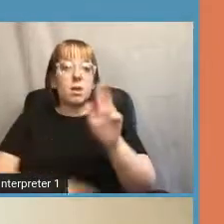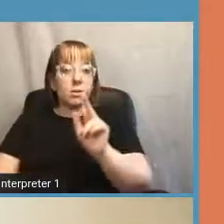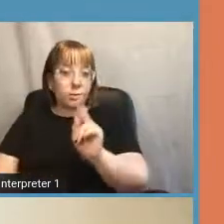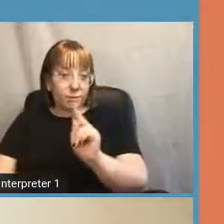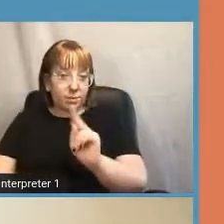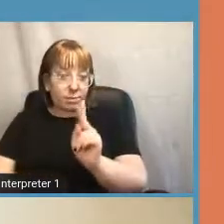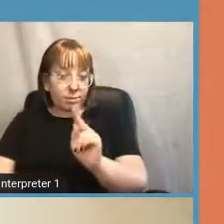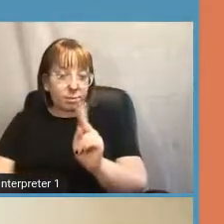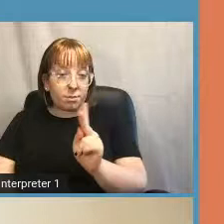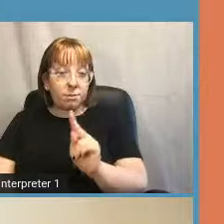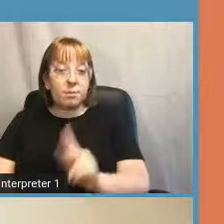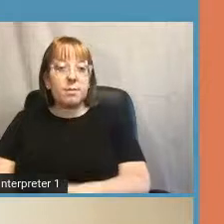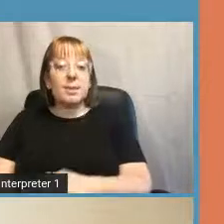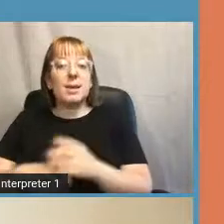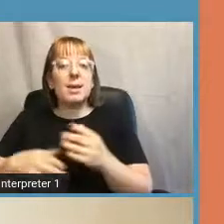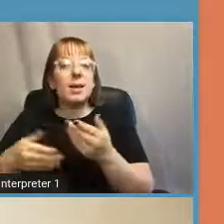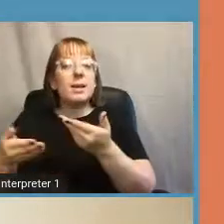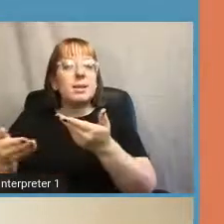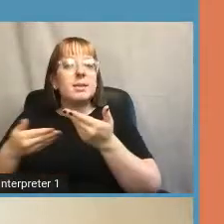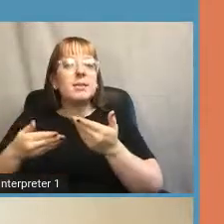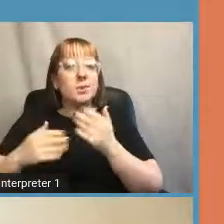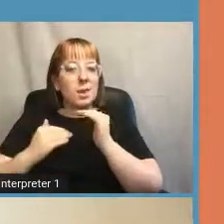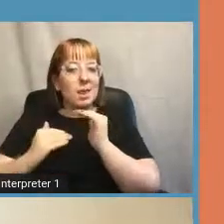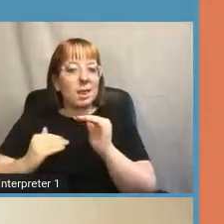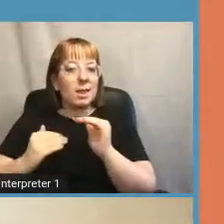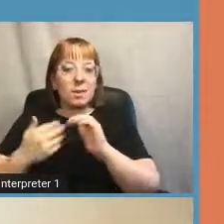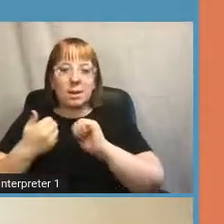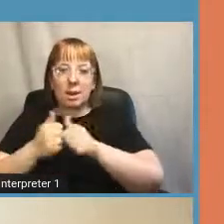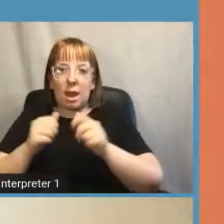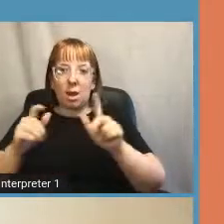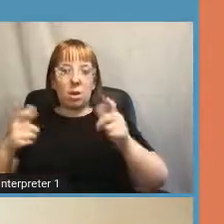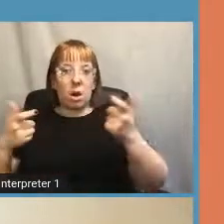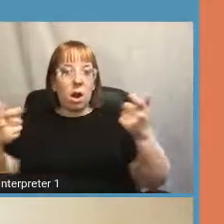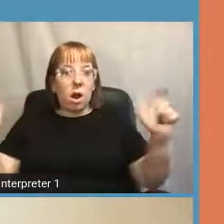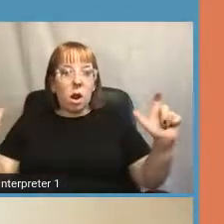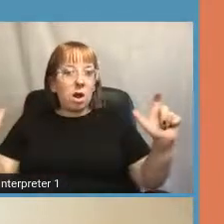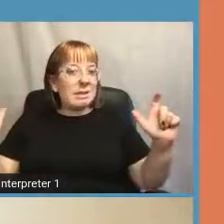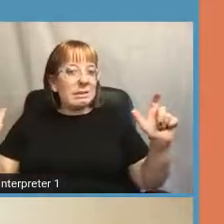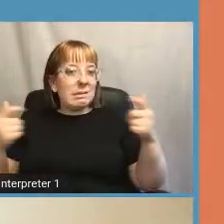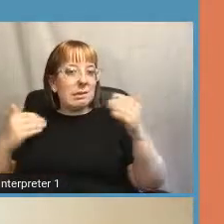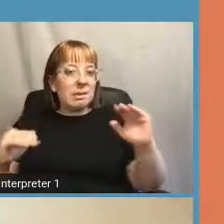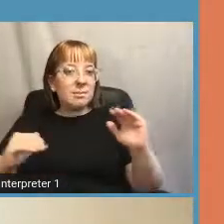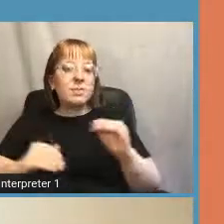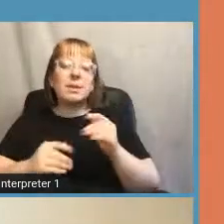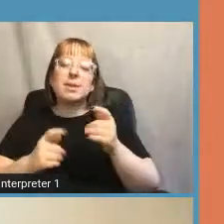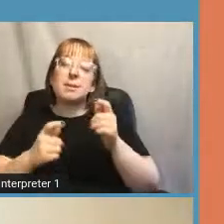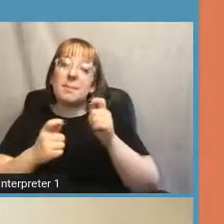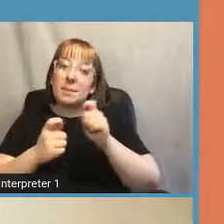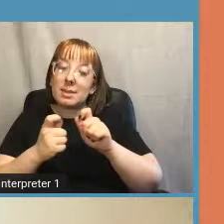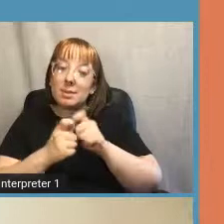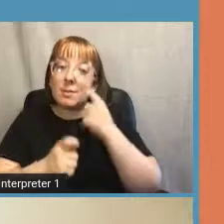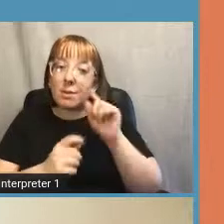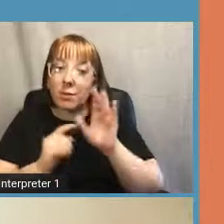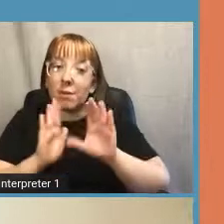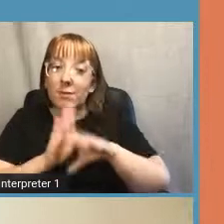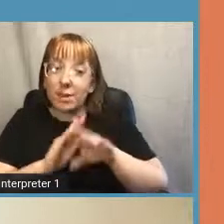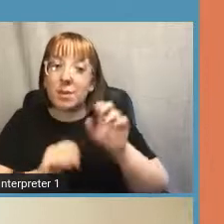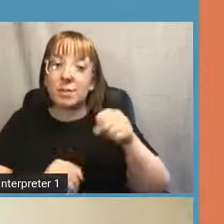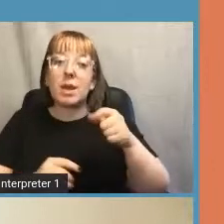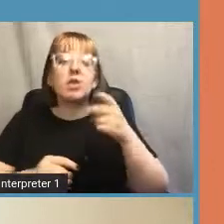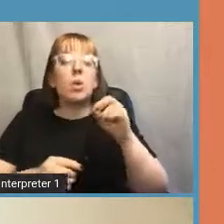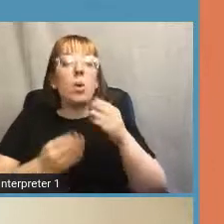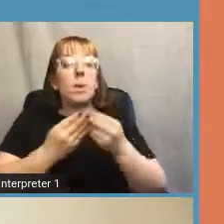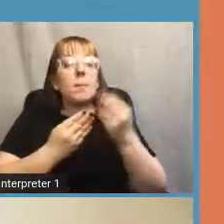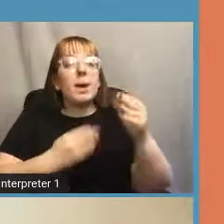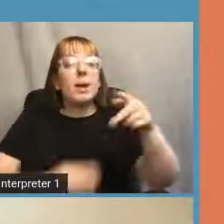It gives you kind of a limit to how big the images can be, especially for video. And if you're buying a package, usually